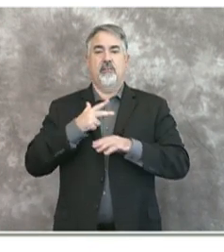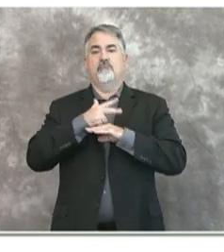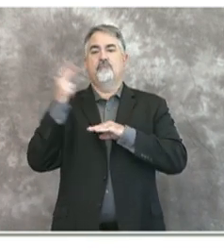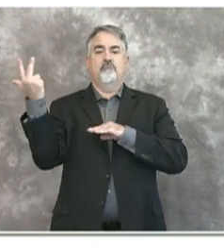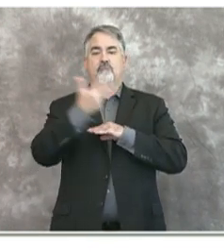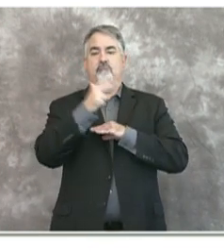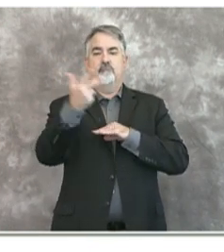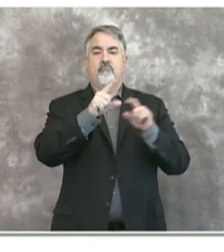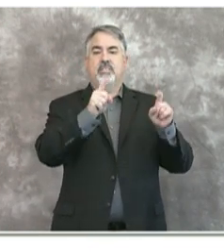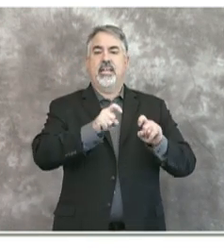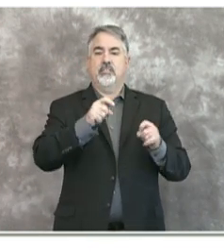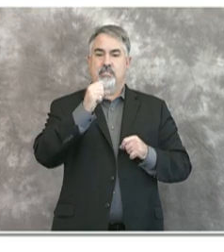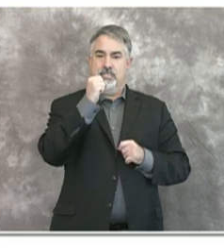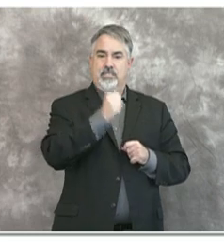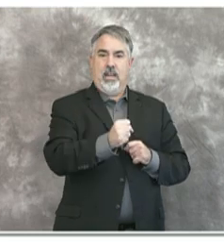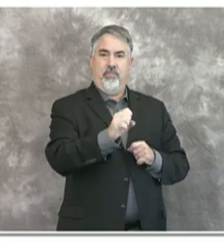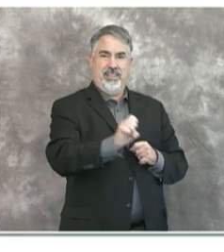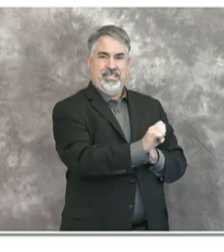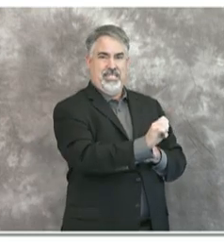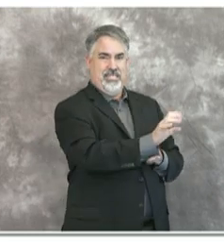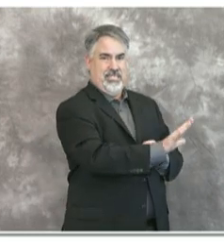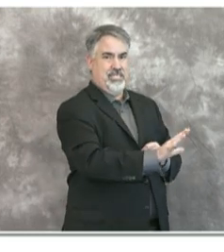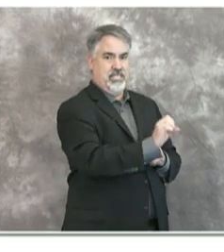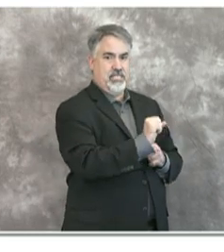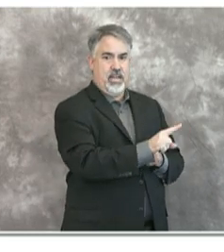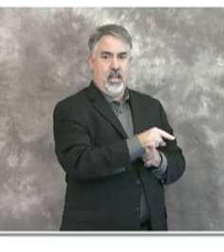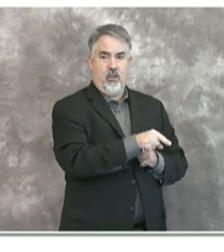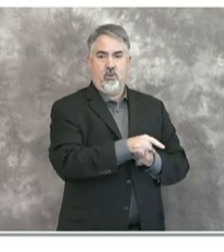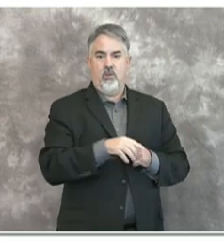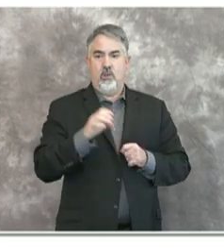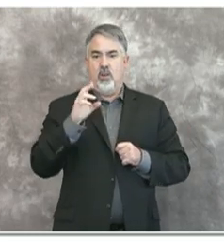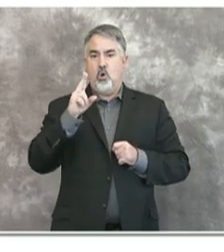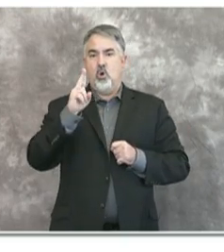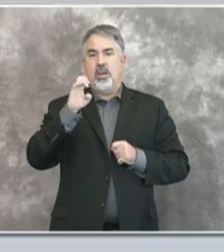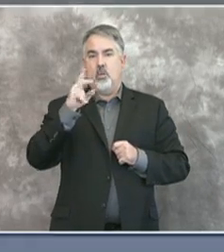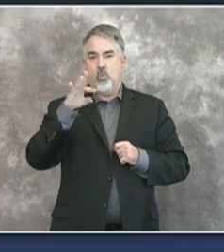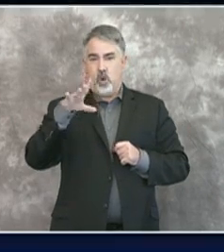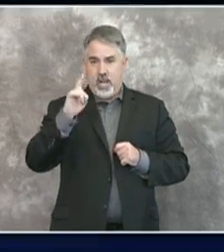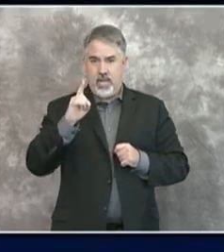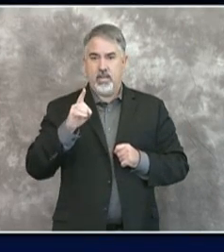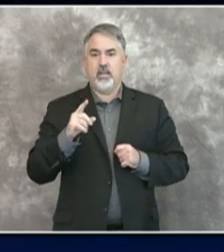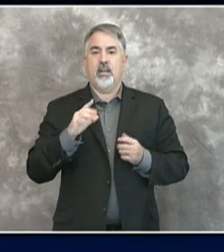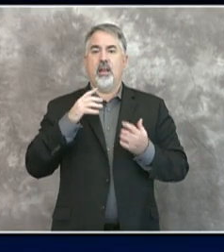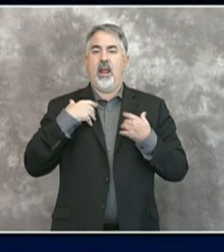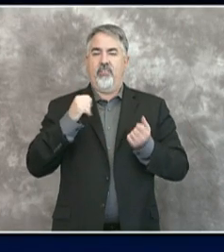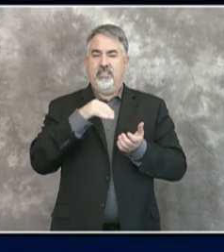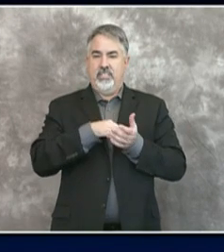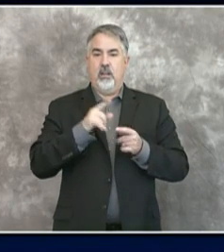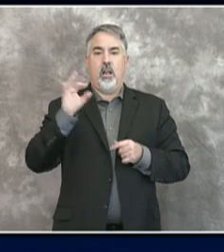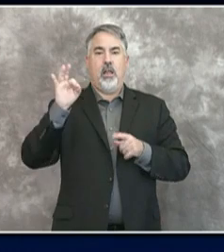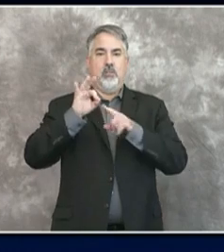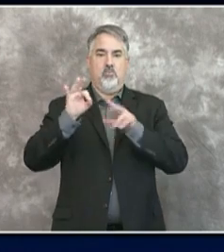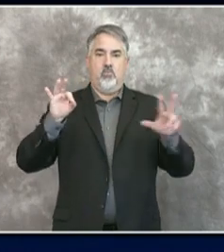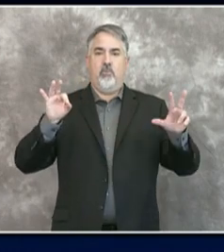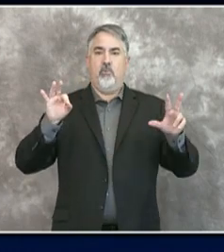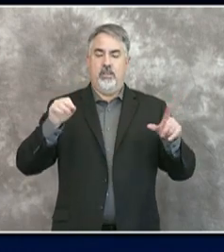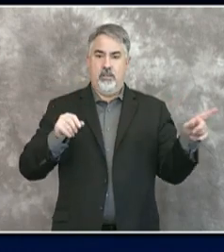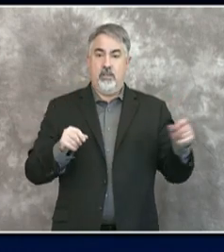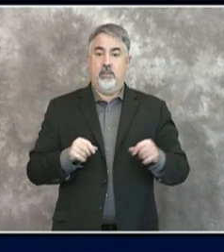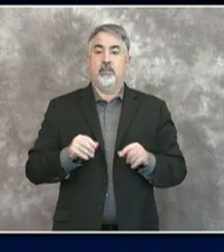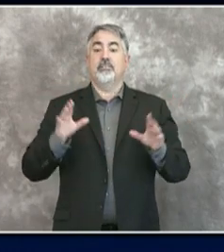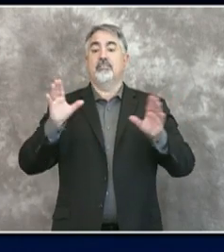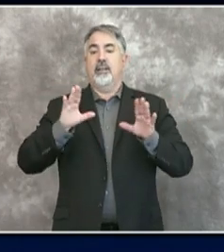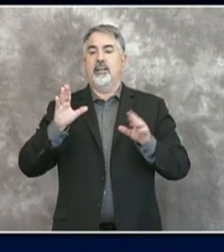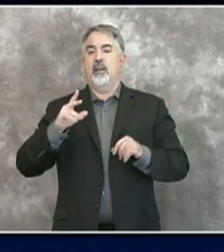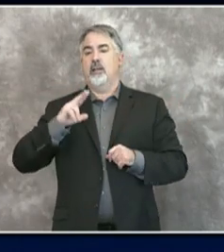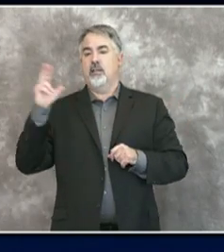Saturday it will be at the Euclid Health Center from 9 to 3 p.m. and Sunday at the Jacob Center from 10